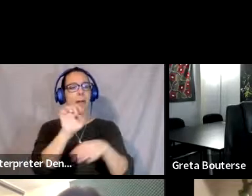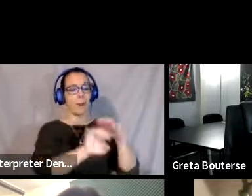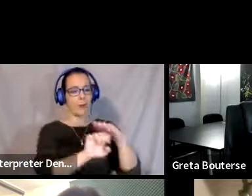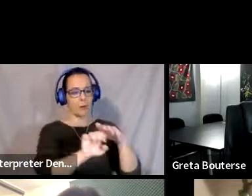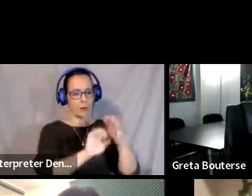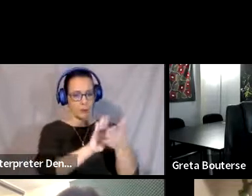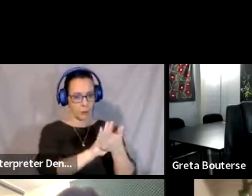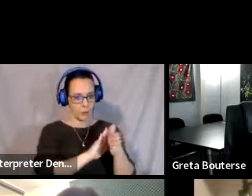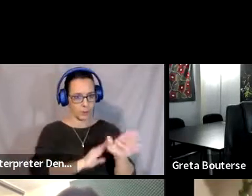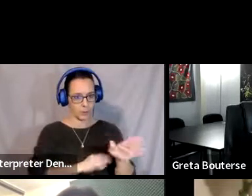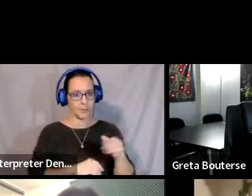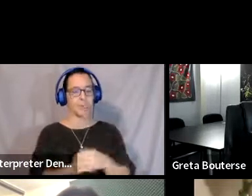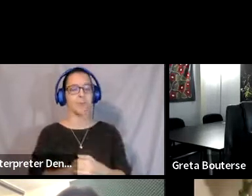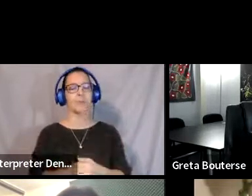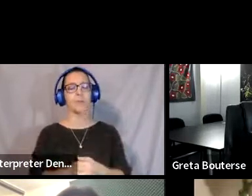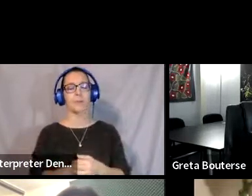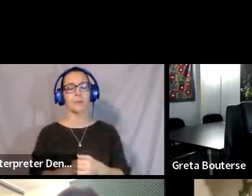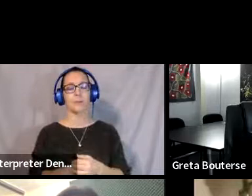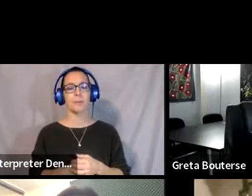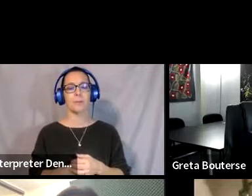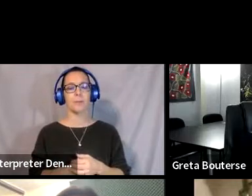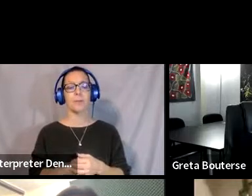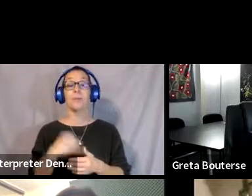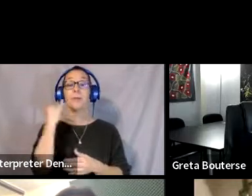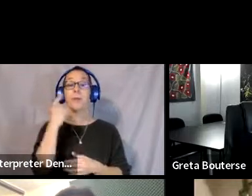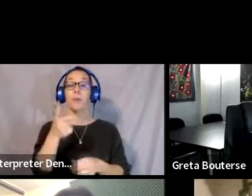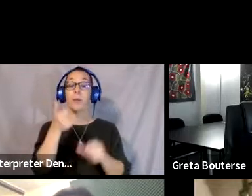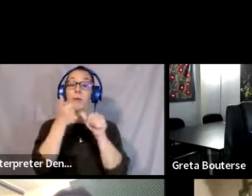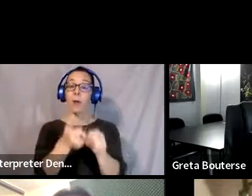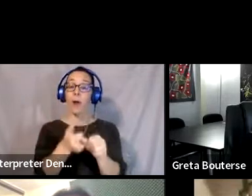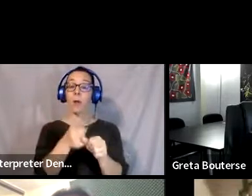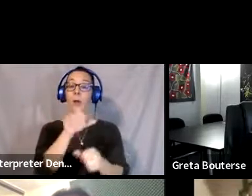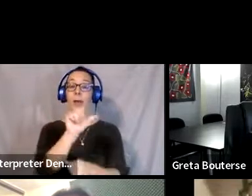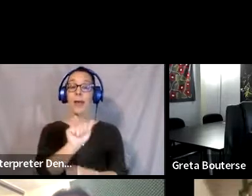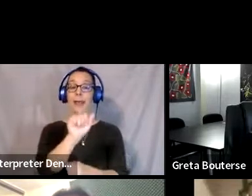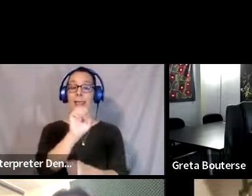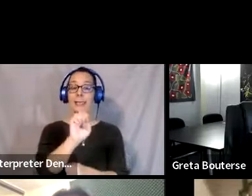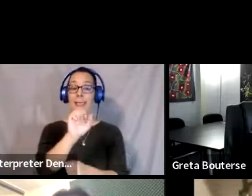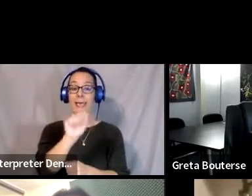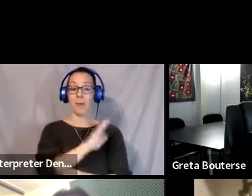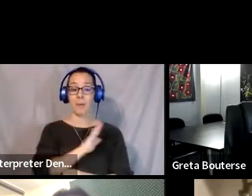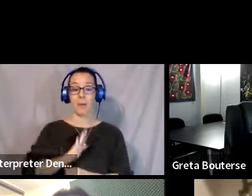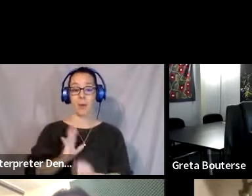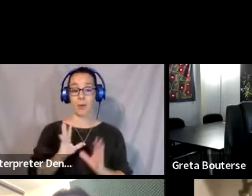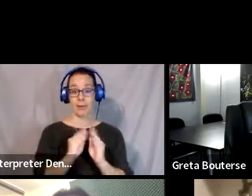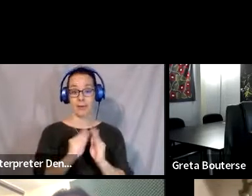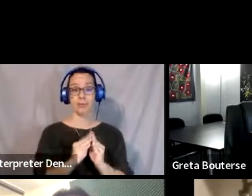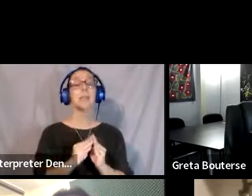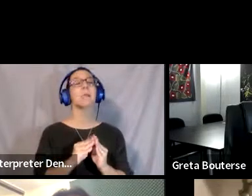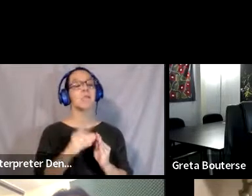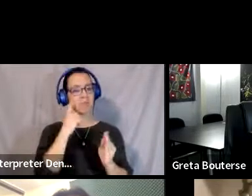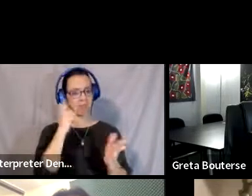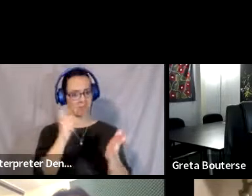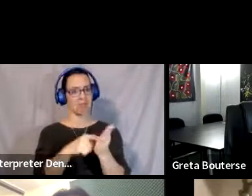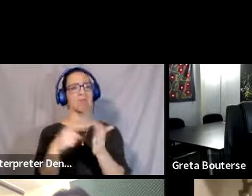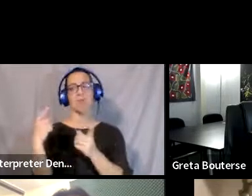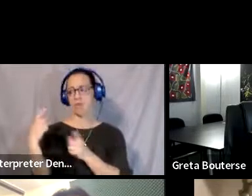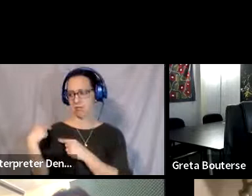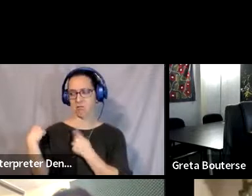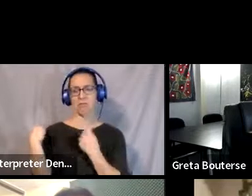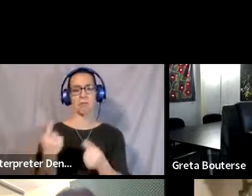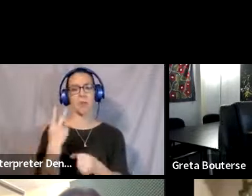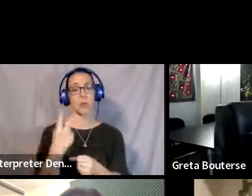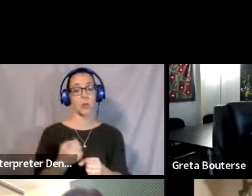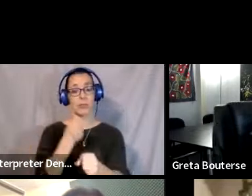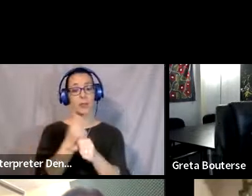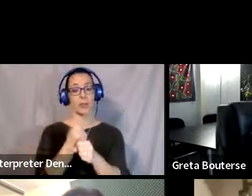And if you follow AEA board meetings, you'll know that for the past couple years,